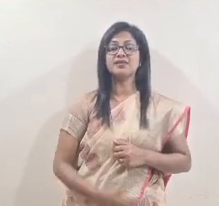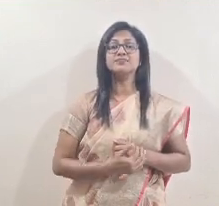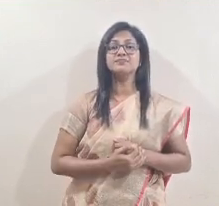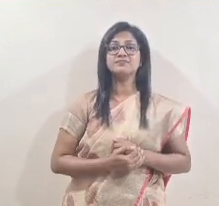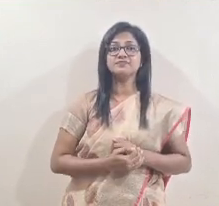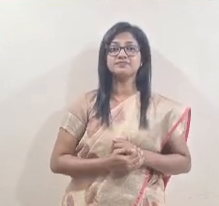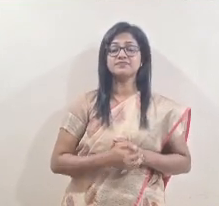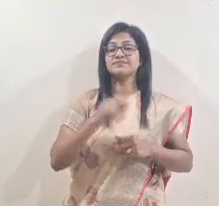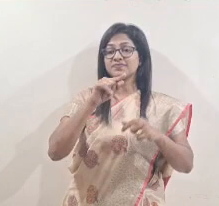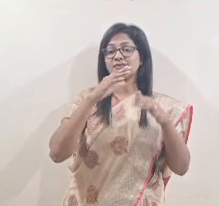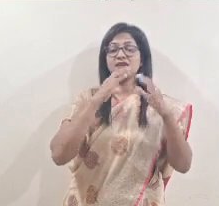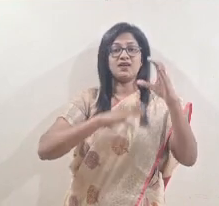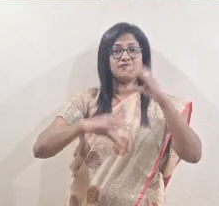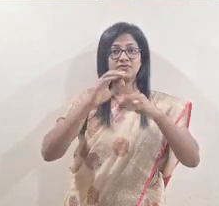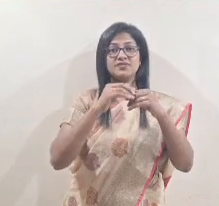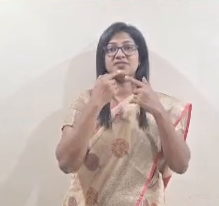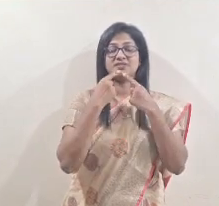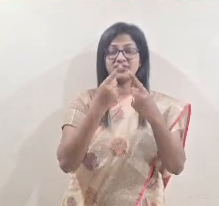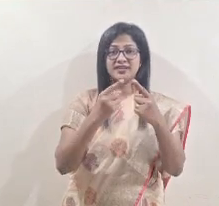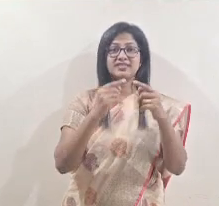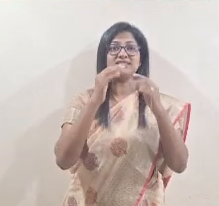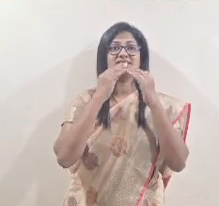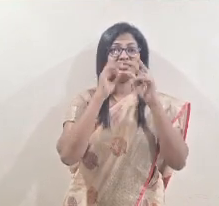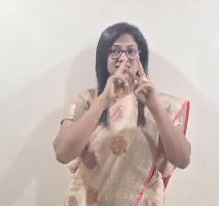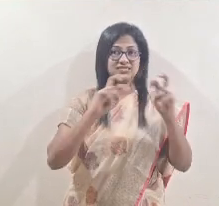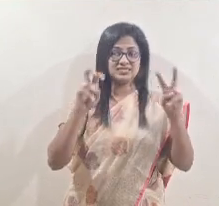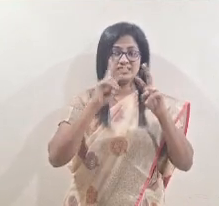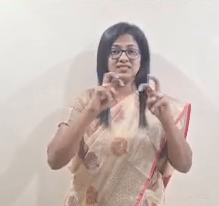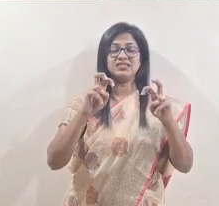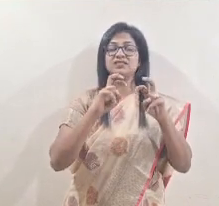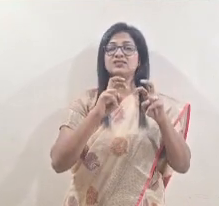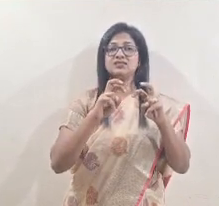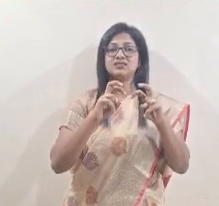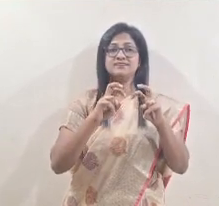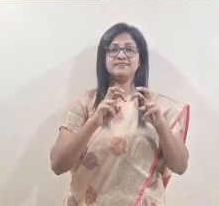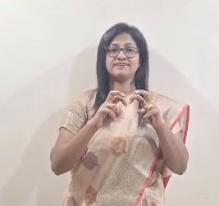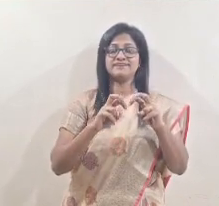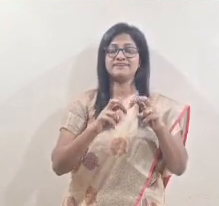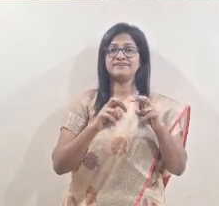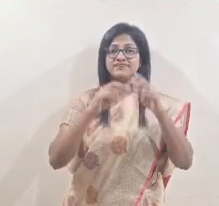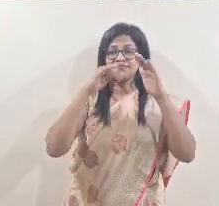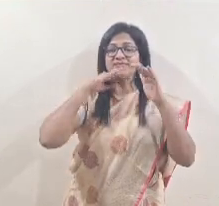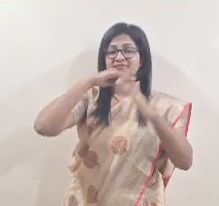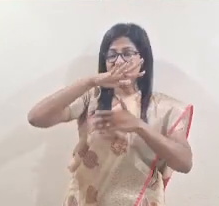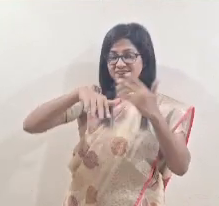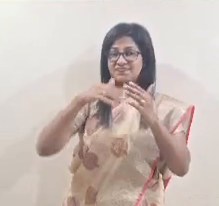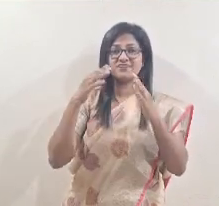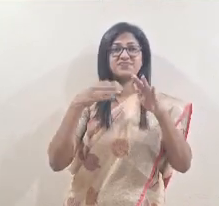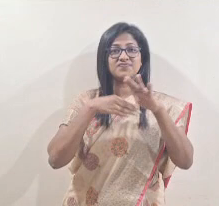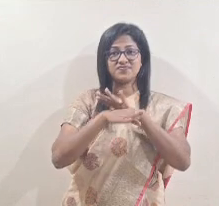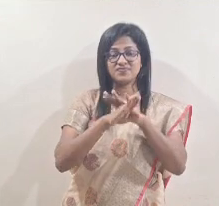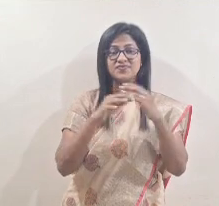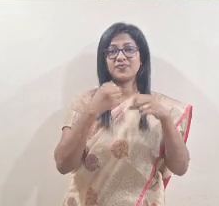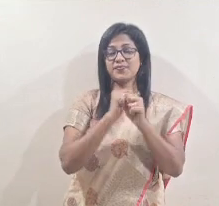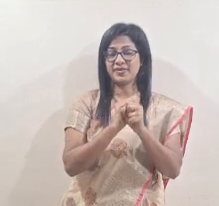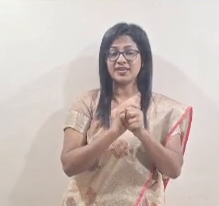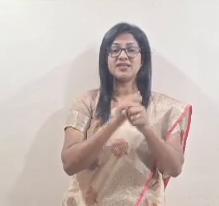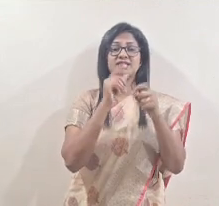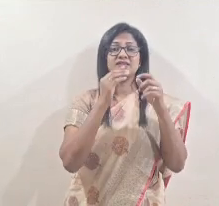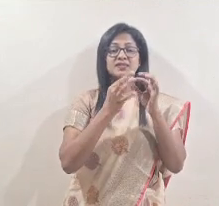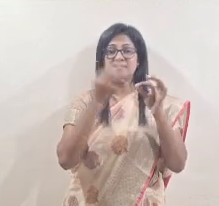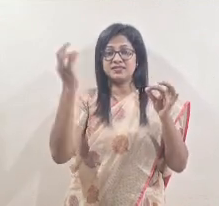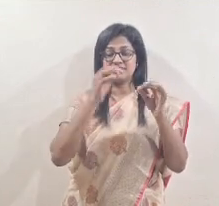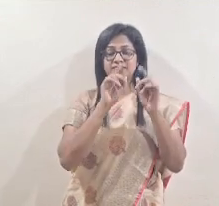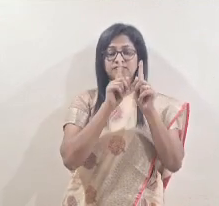In the conclusion, I would like to say that in this study, the emission inventory was generated at a special resolution of 1 by 1